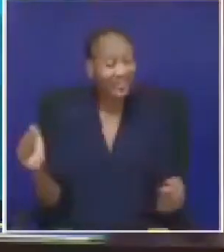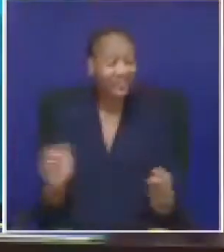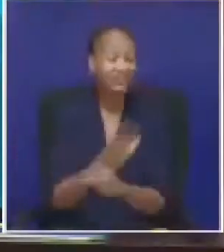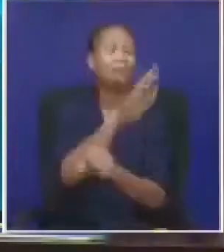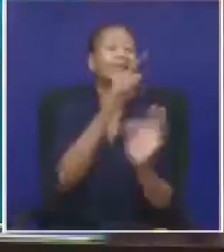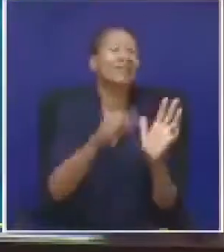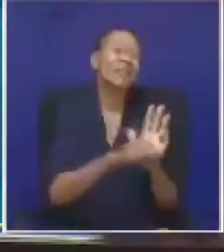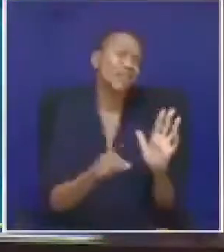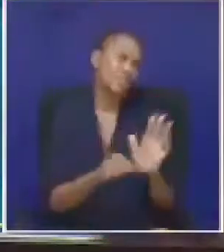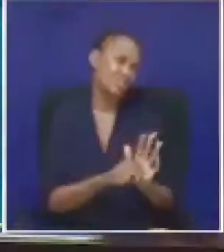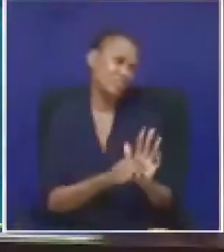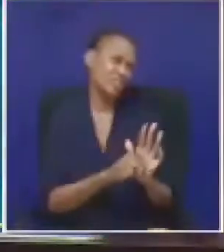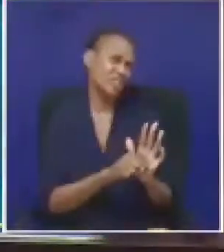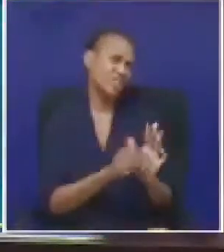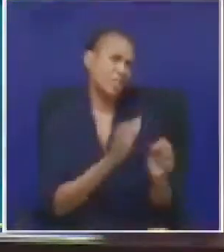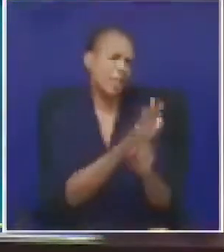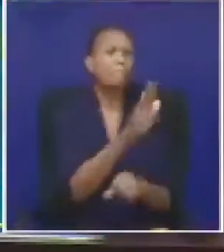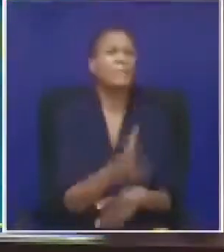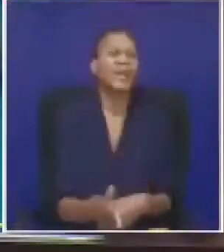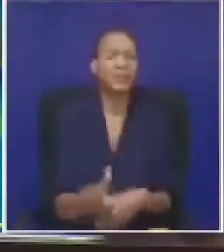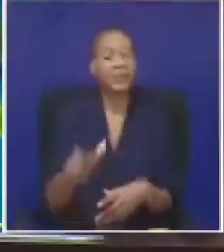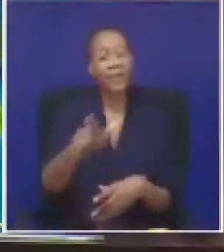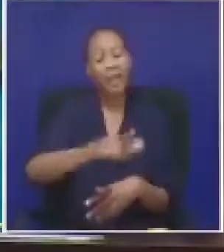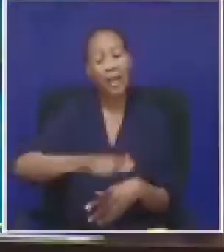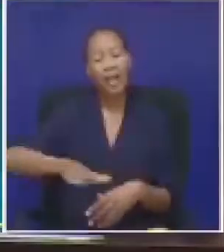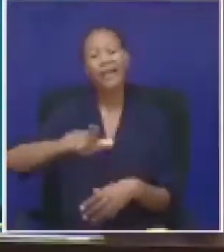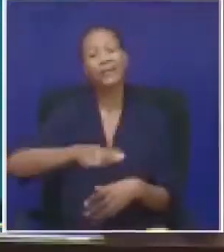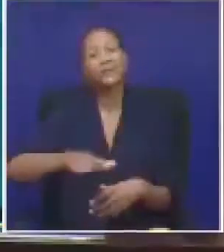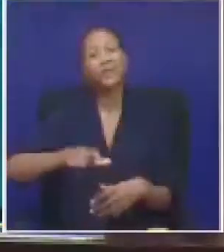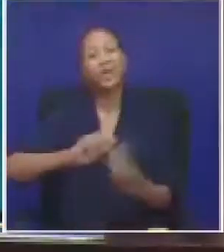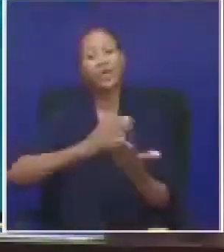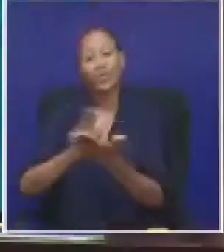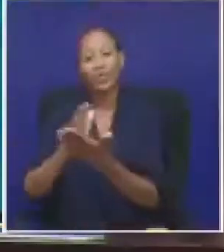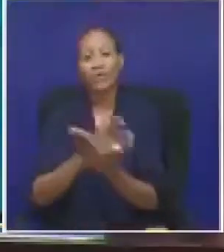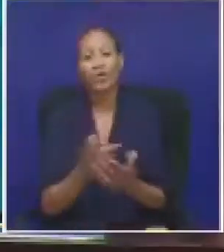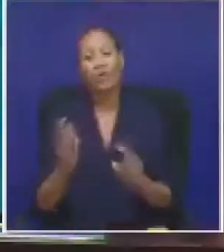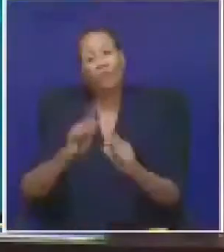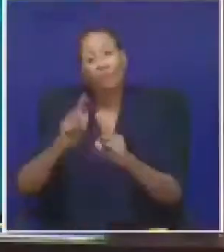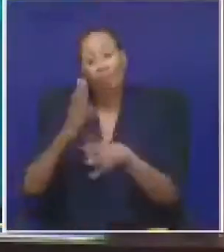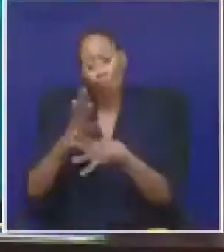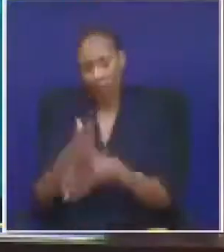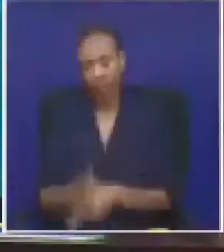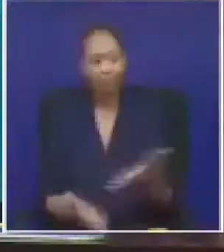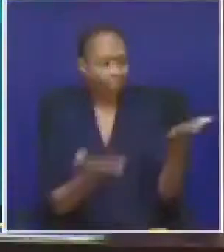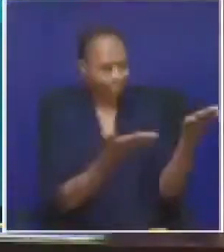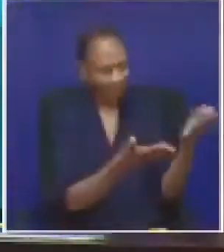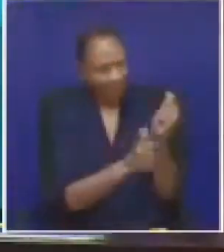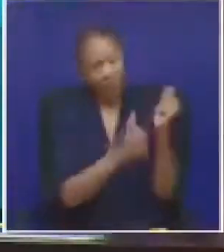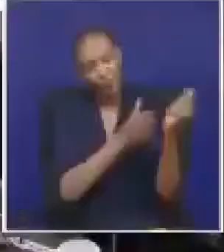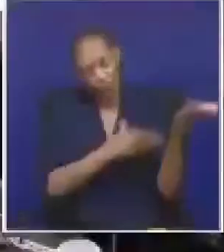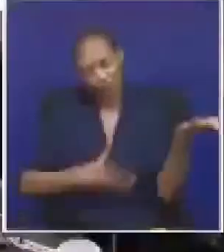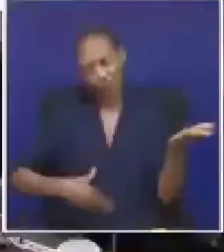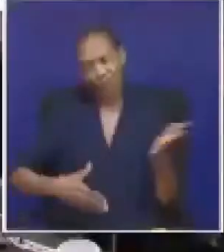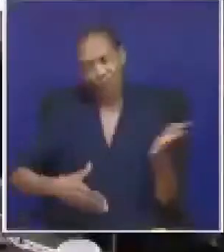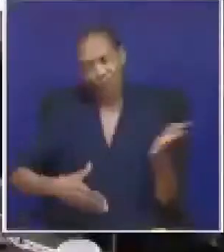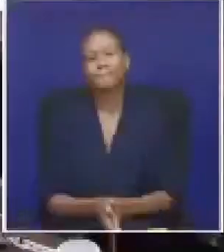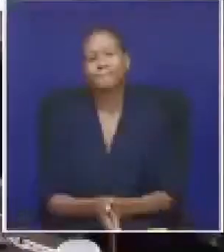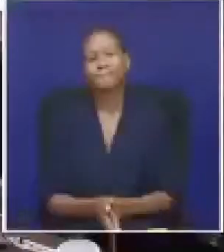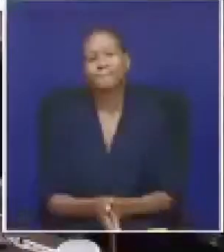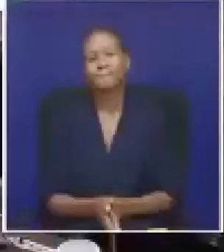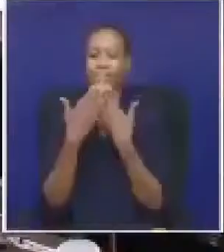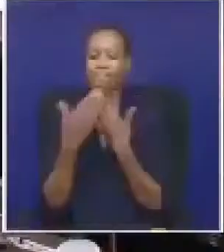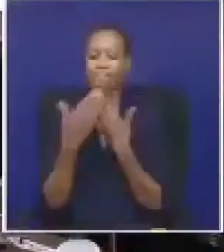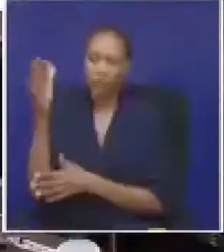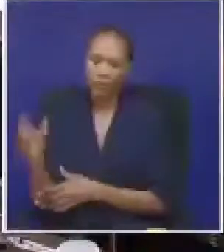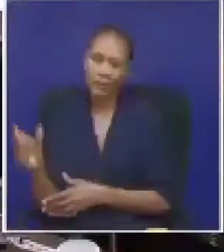the productivity and success of land reform efforts. Deputy President. Thank you very much, Honorable